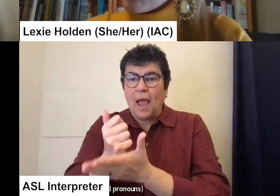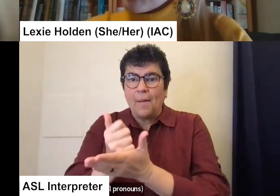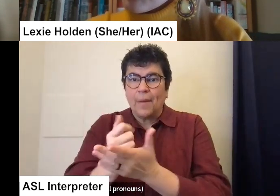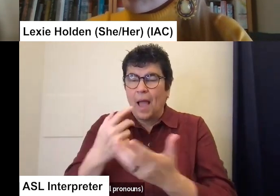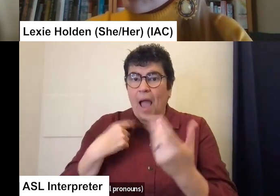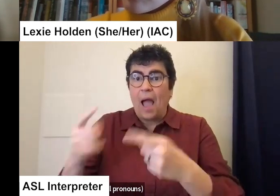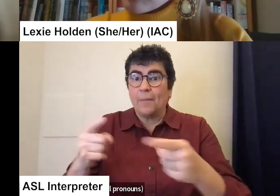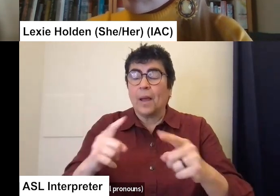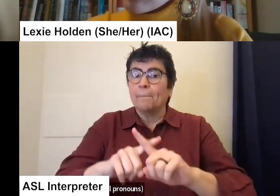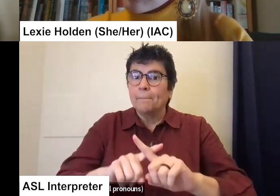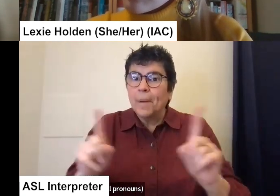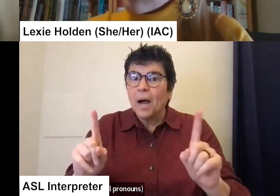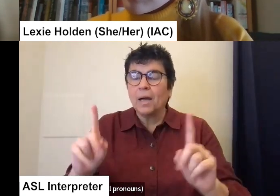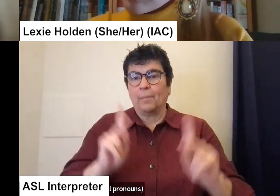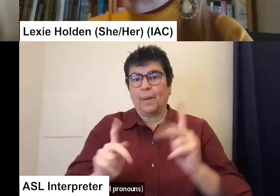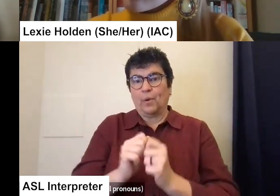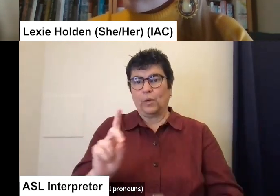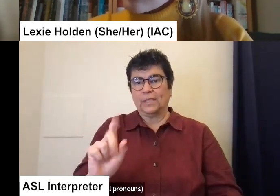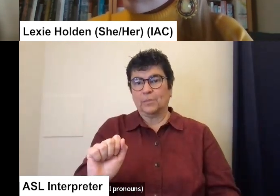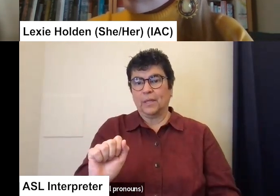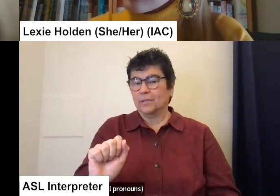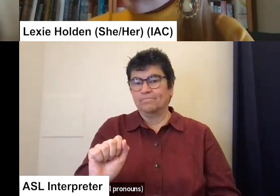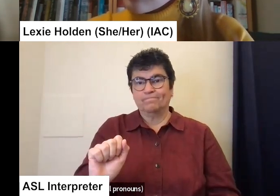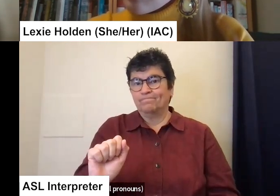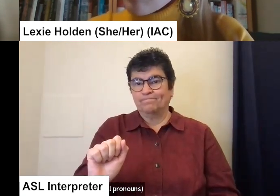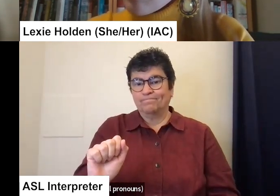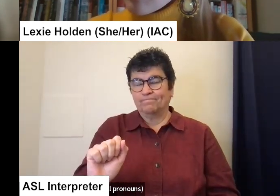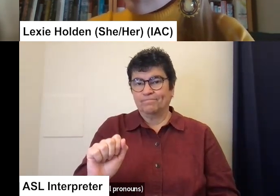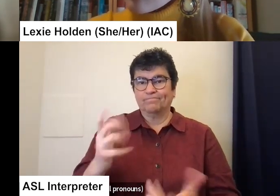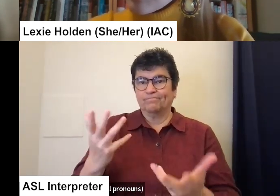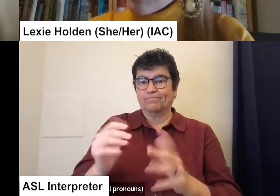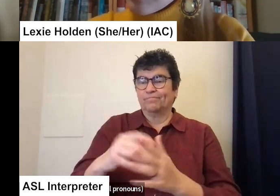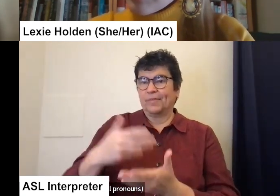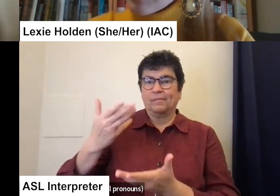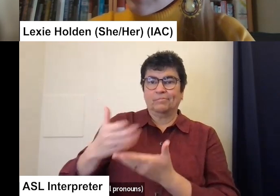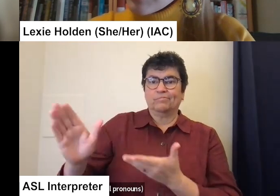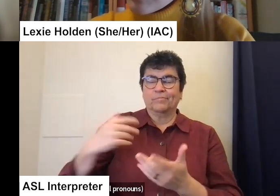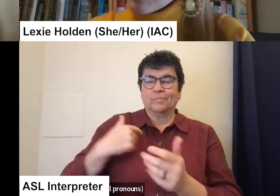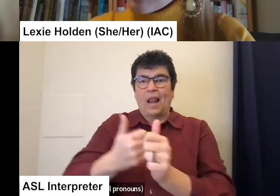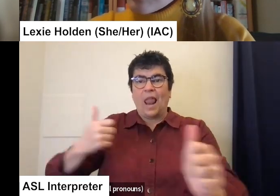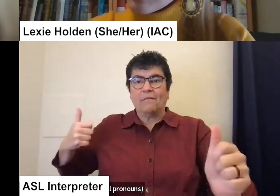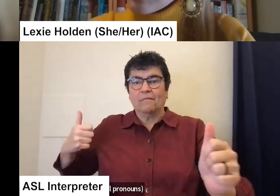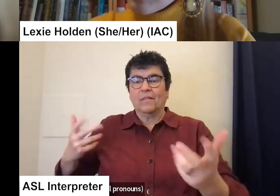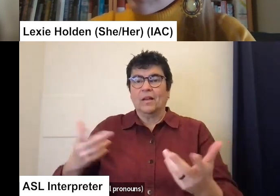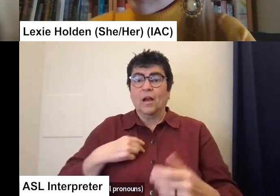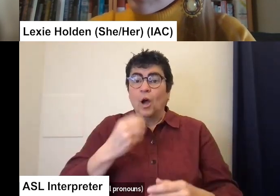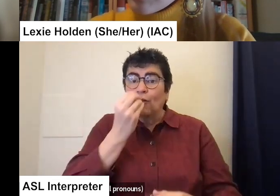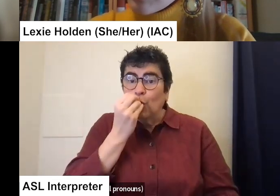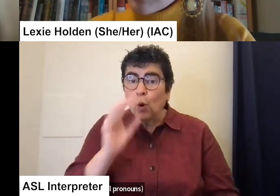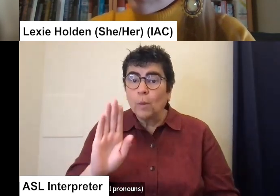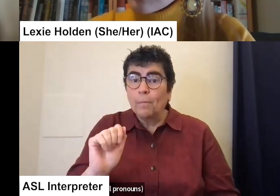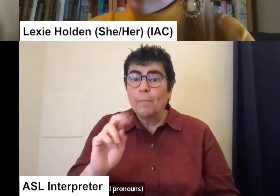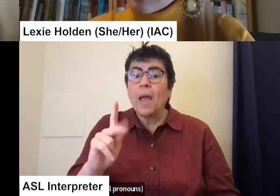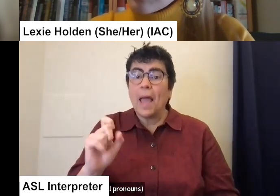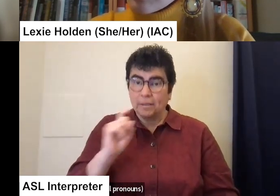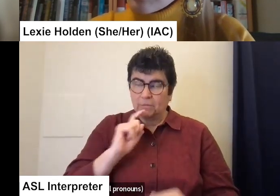But people with disabilities were being left behind. So food banks were distributing